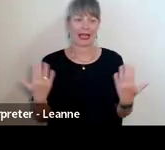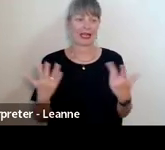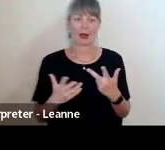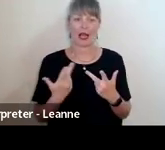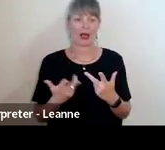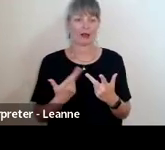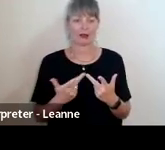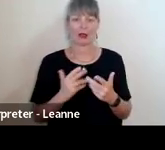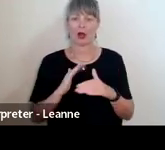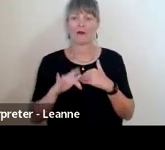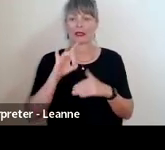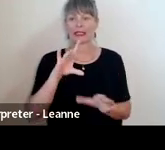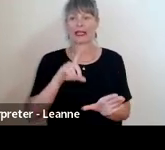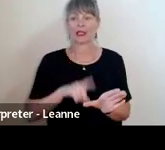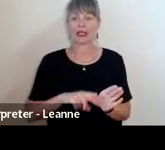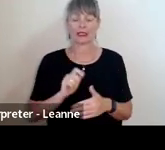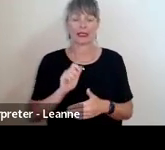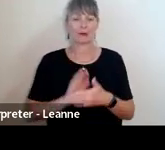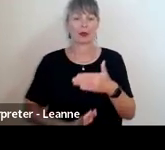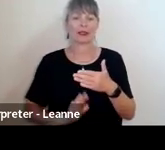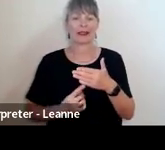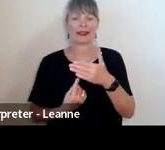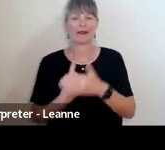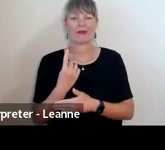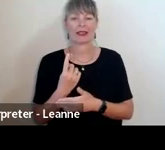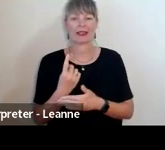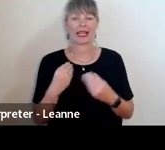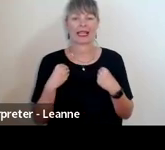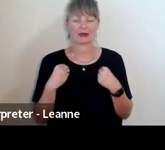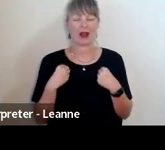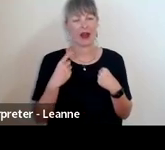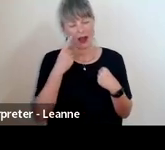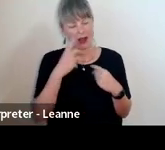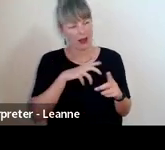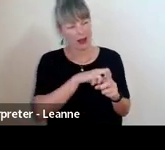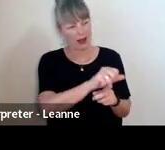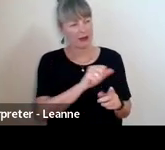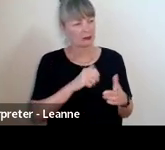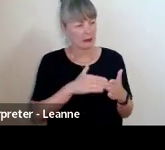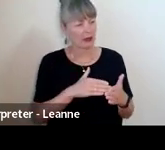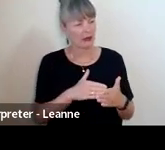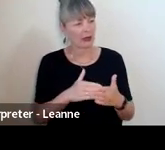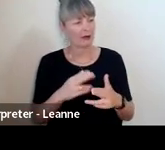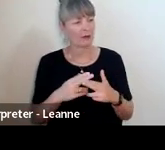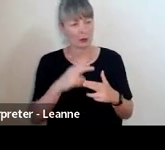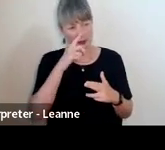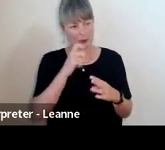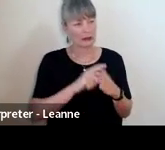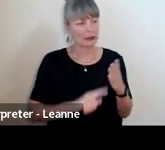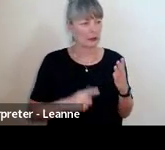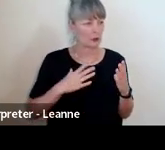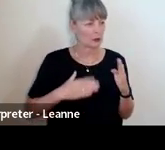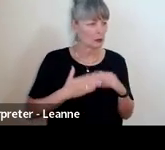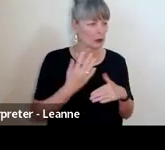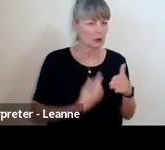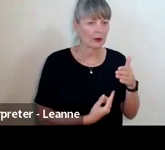events industry, I noticed just how many barriers people living with disability face when wanting to go to events. Soundclusive is an